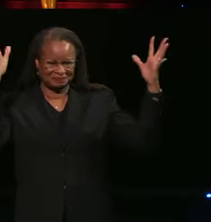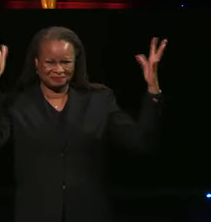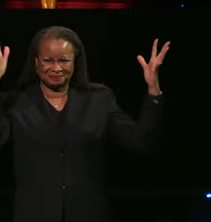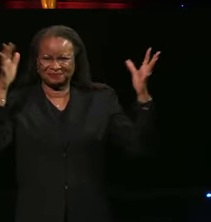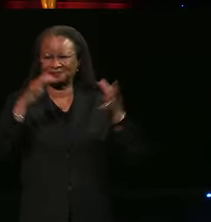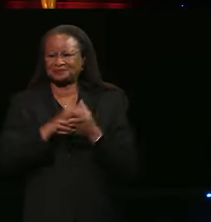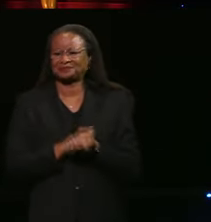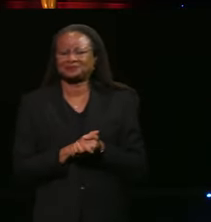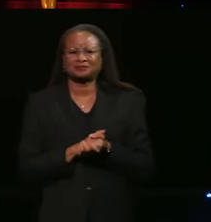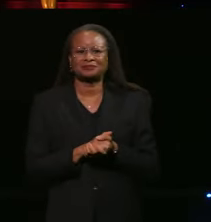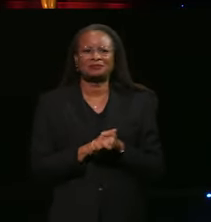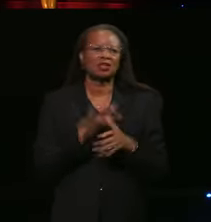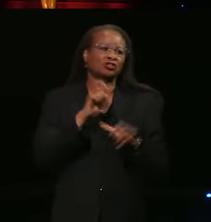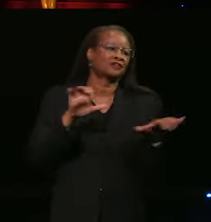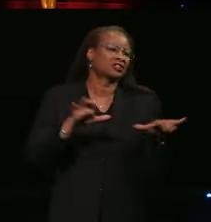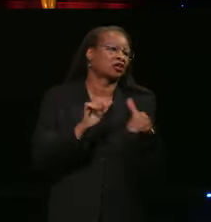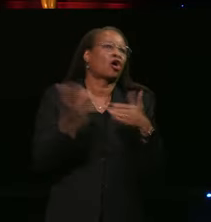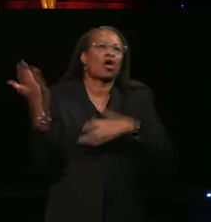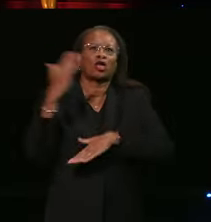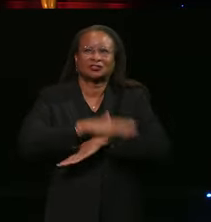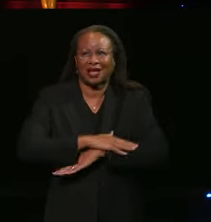You know, we could have done this all day,